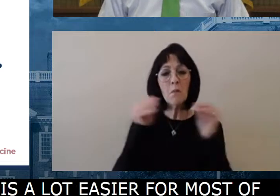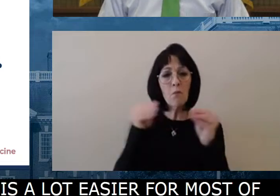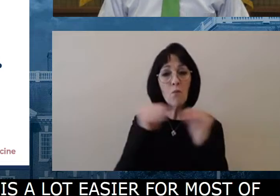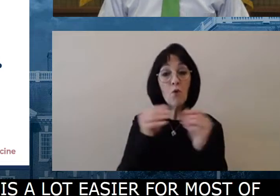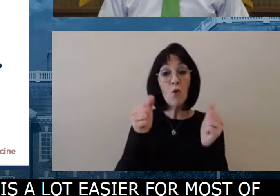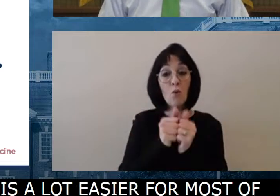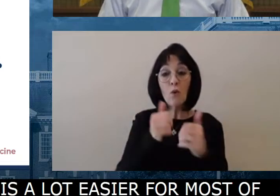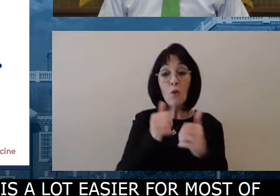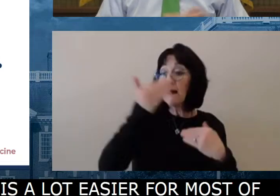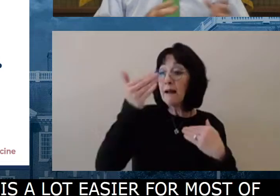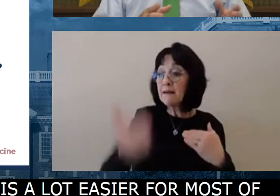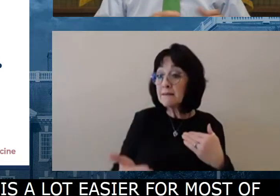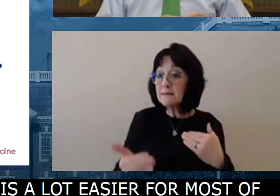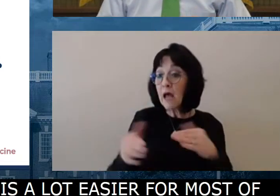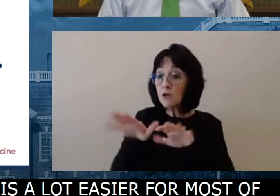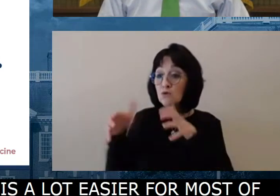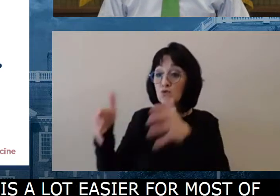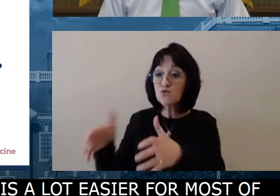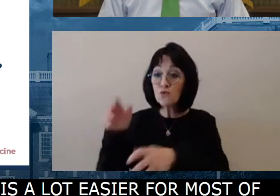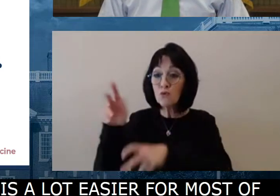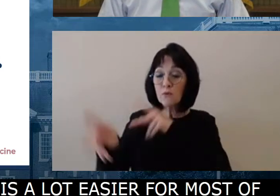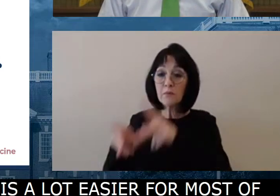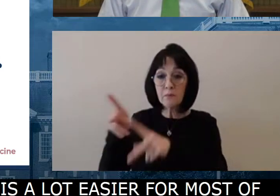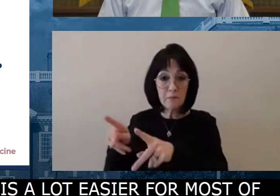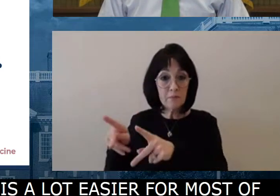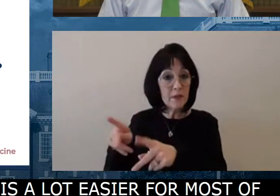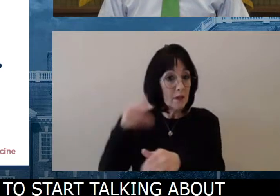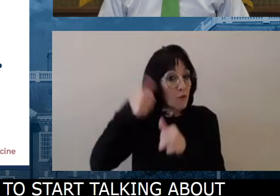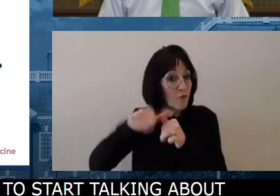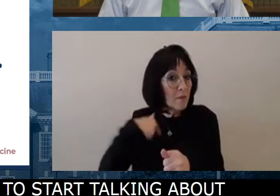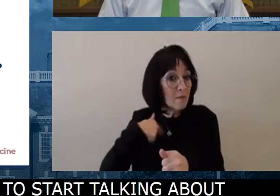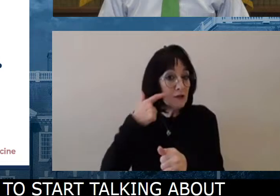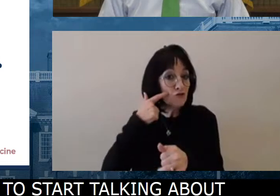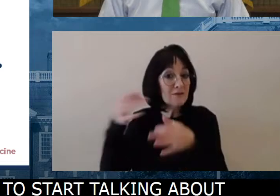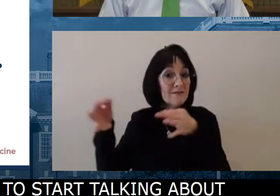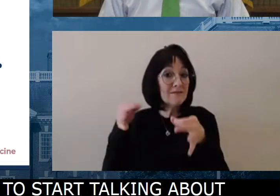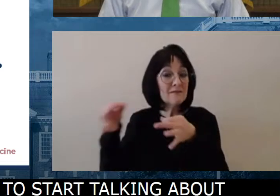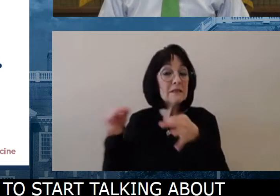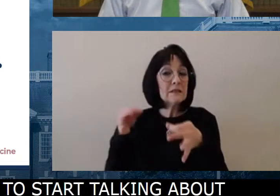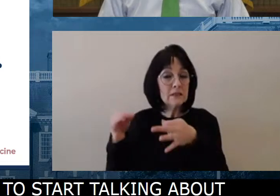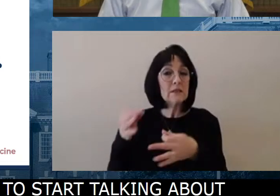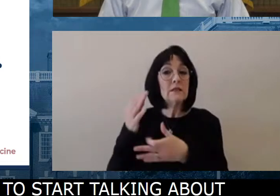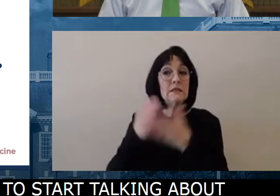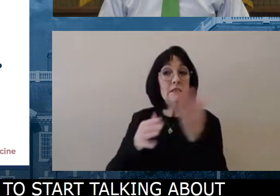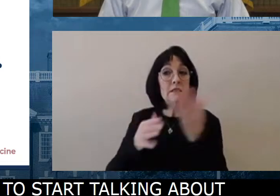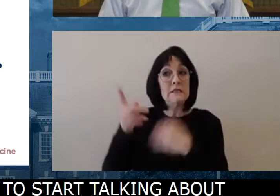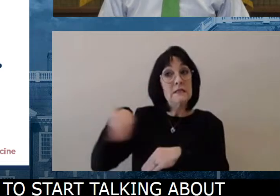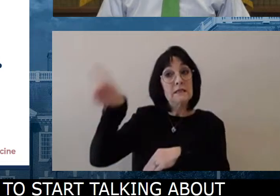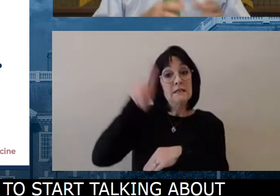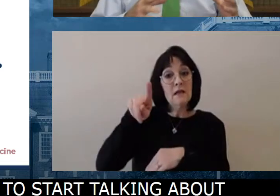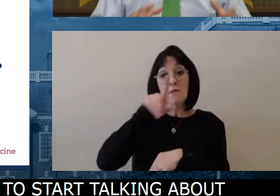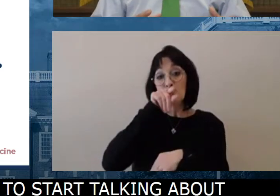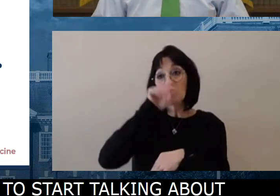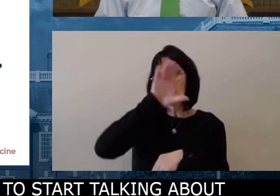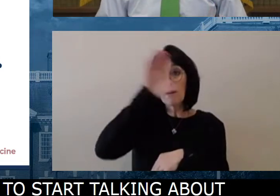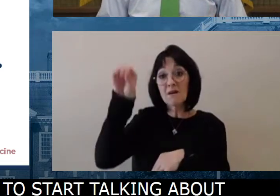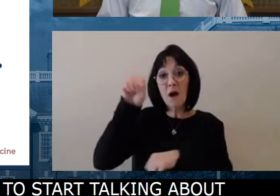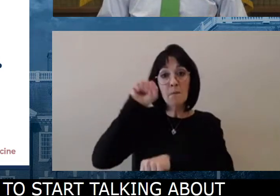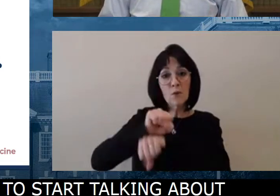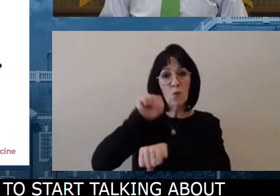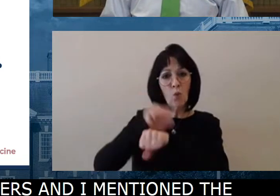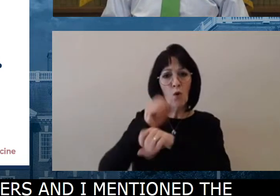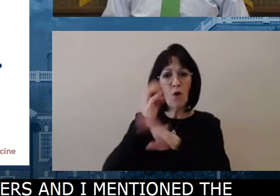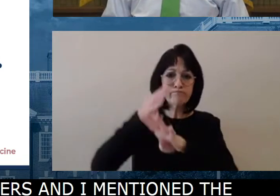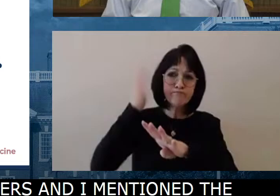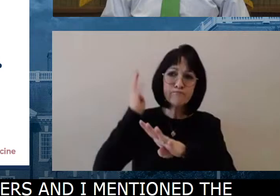their employers. I mentioned the poultry plant workers, which have received some vaccines this week. A lot of the